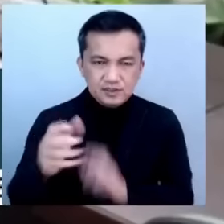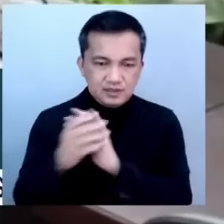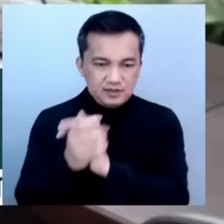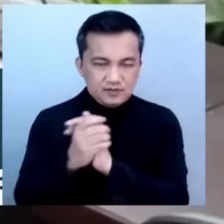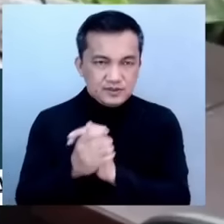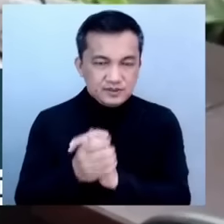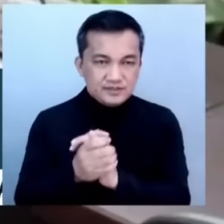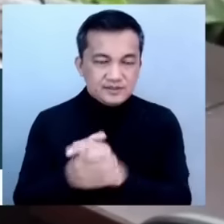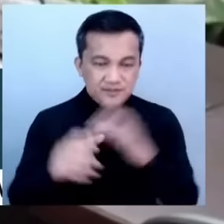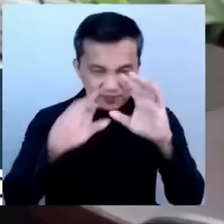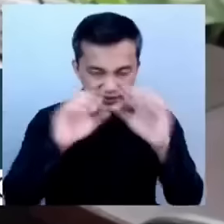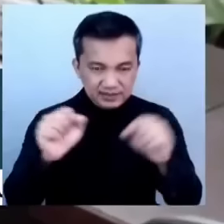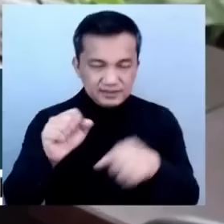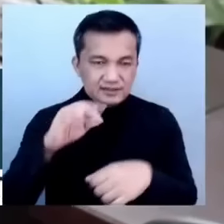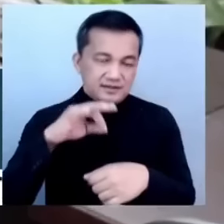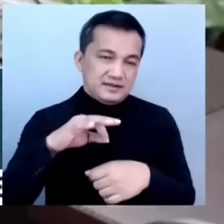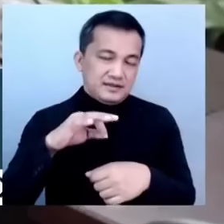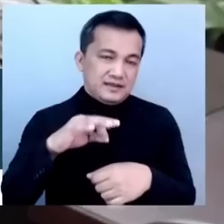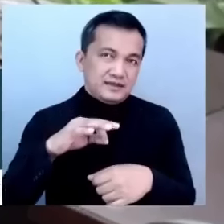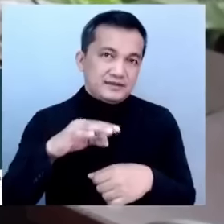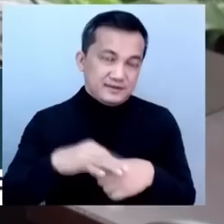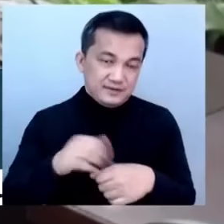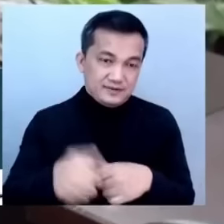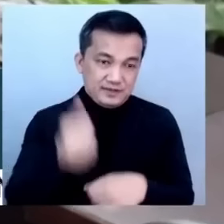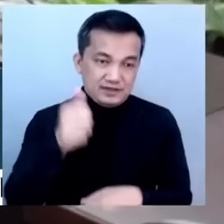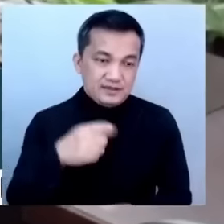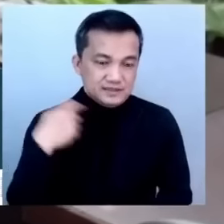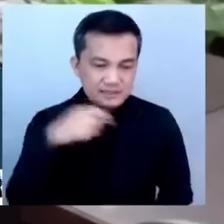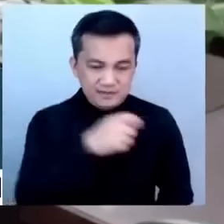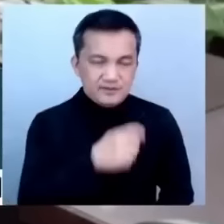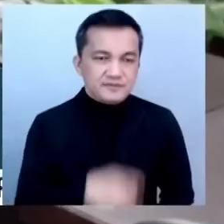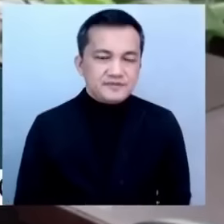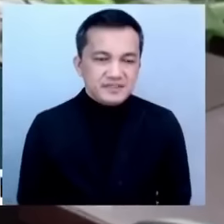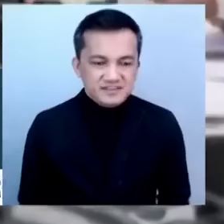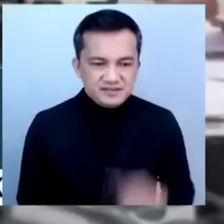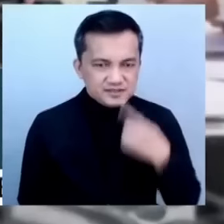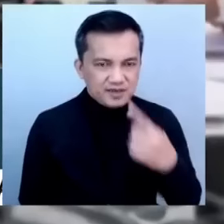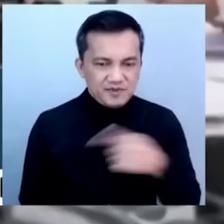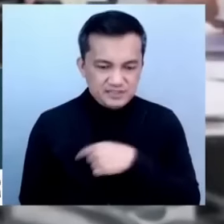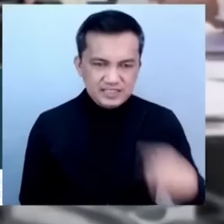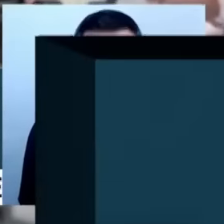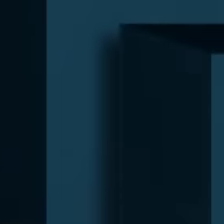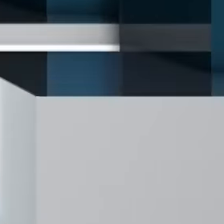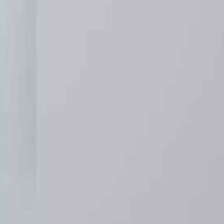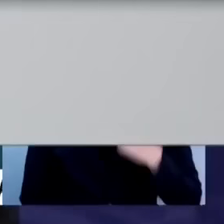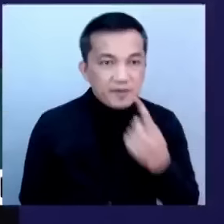the president-elect in the self-ruled island, which China claims as its own.